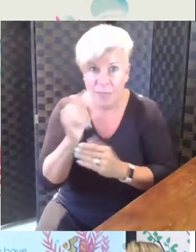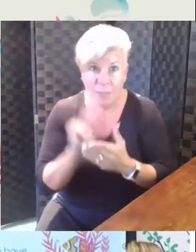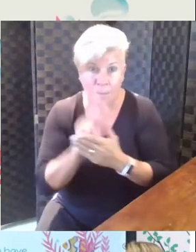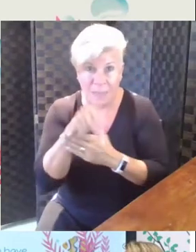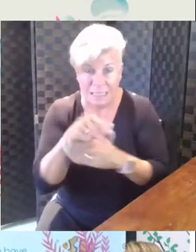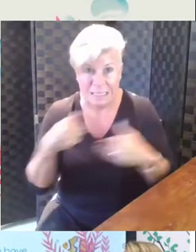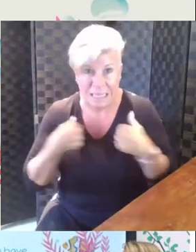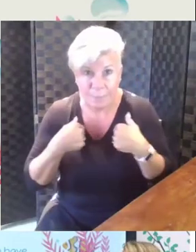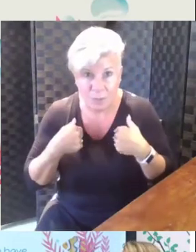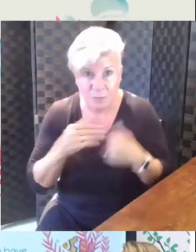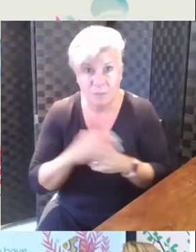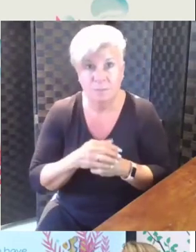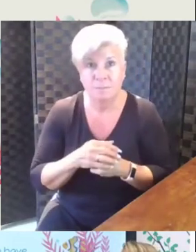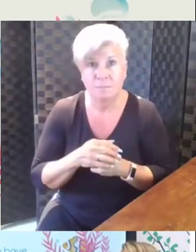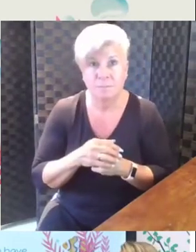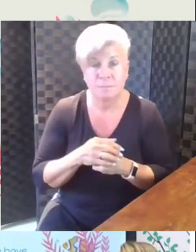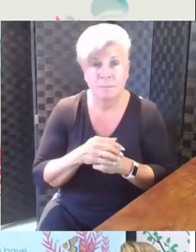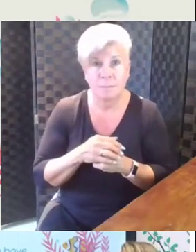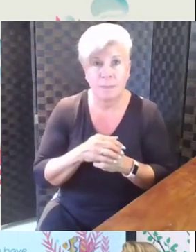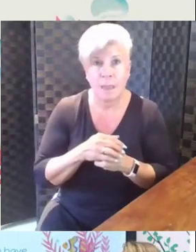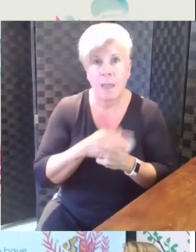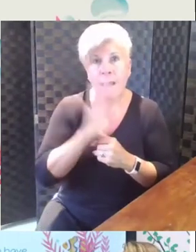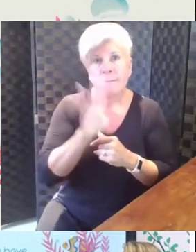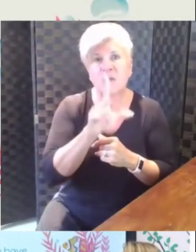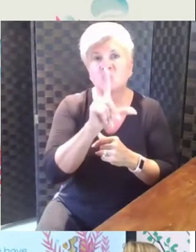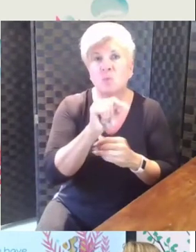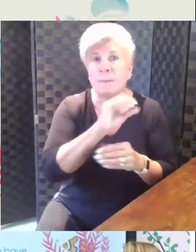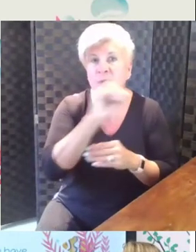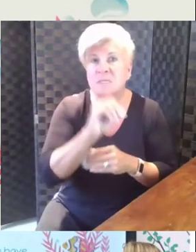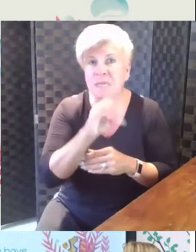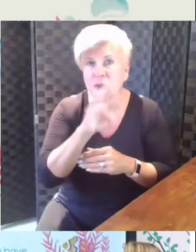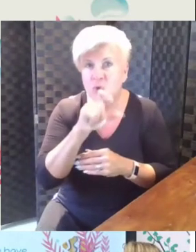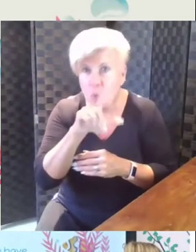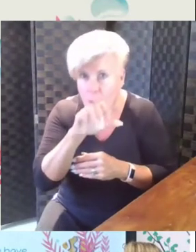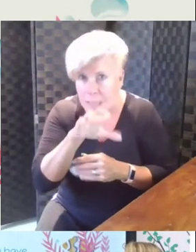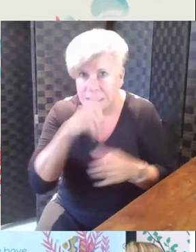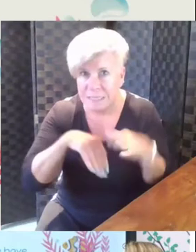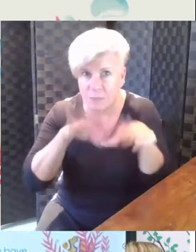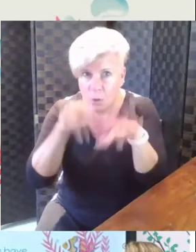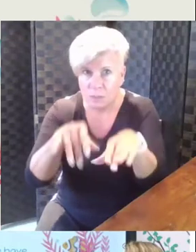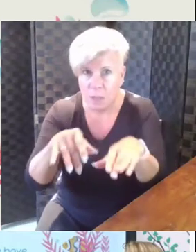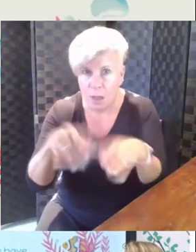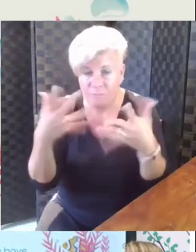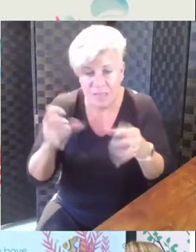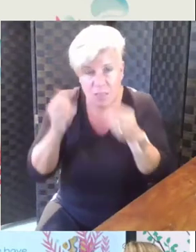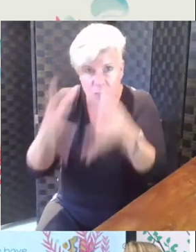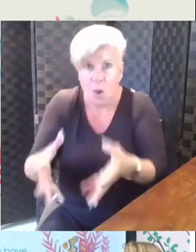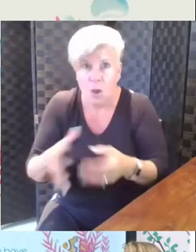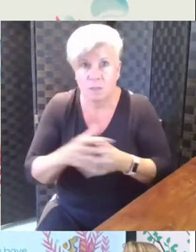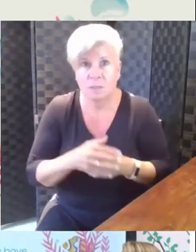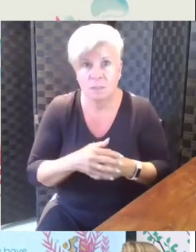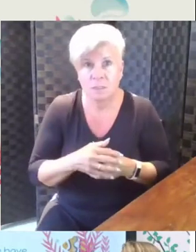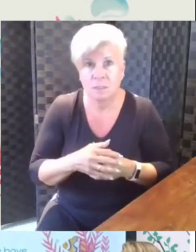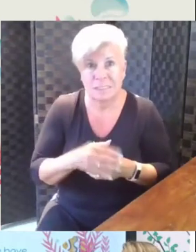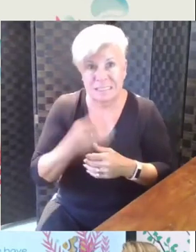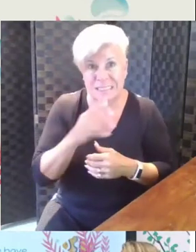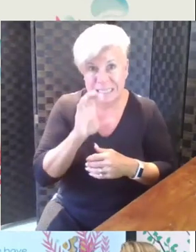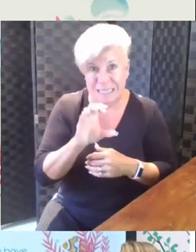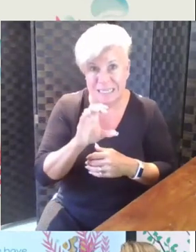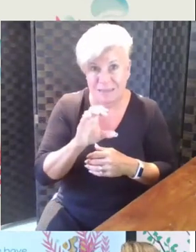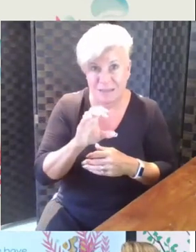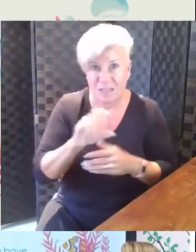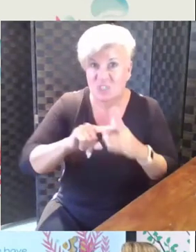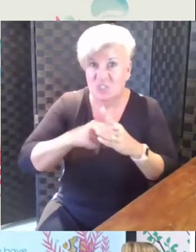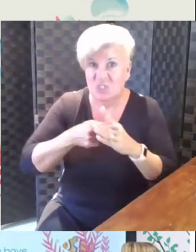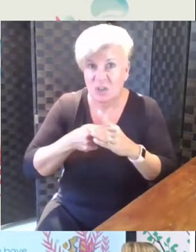other marine plants and animals. B, about 20% of the corals in our ocean have already been lost. Or C,